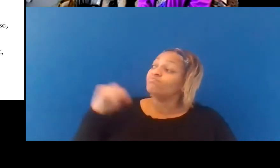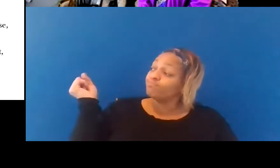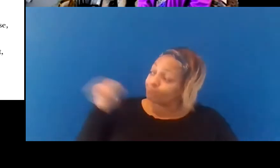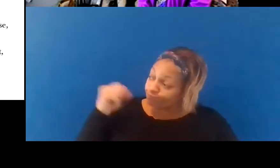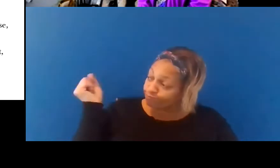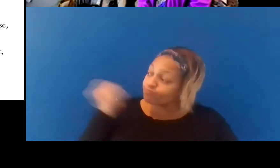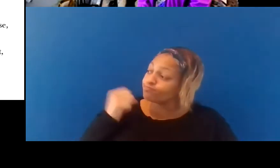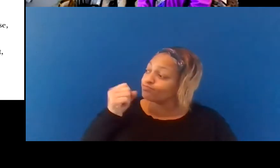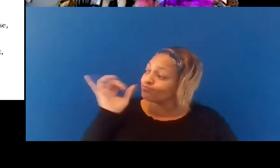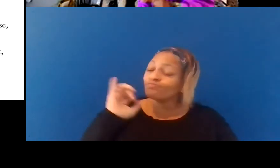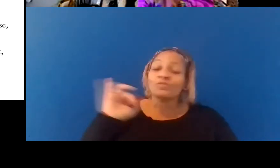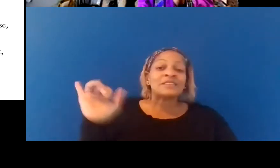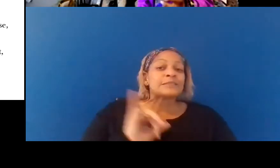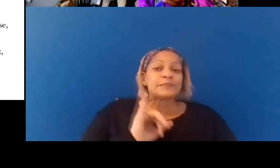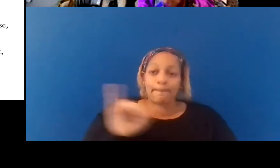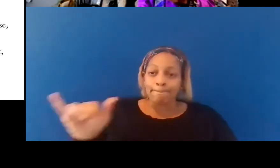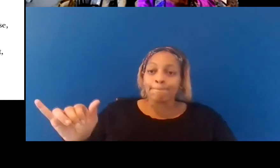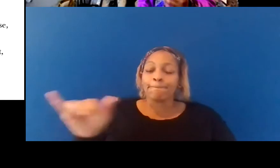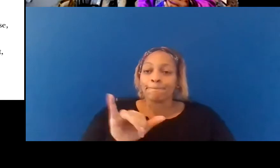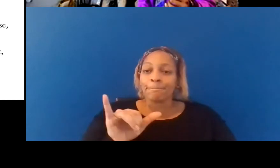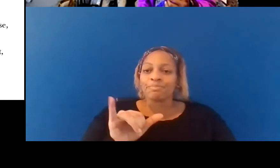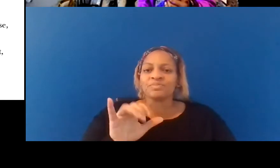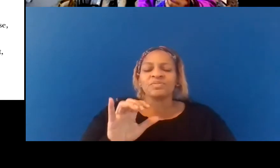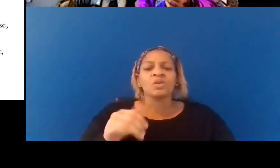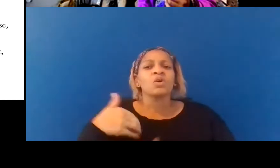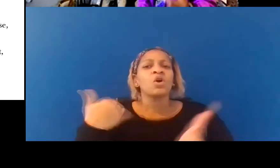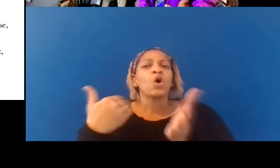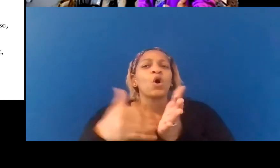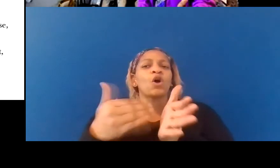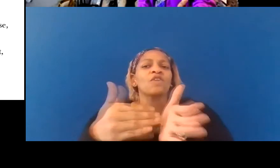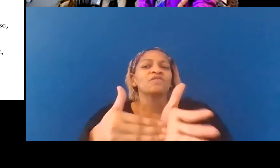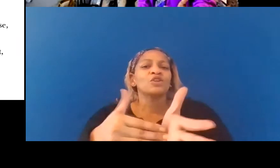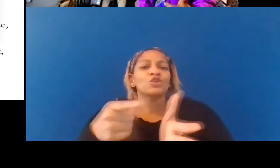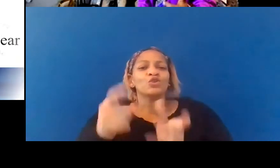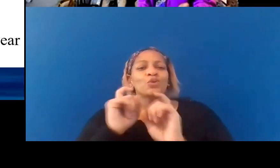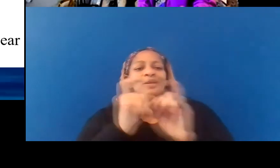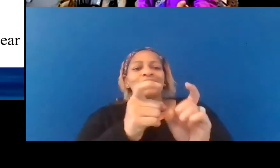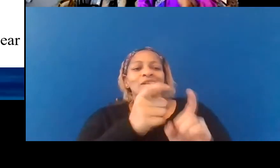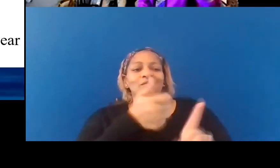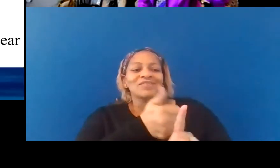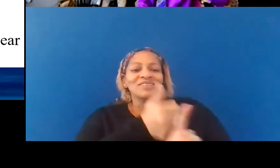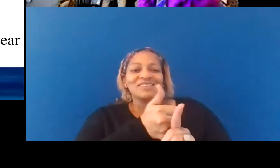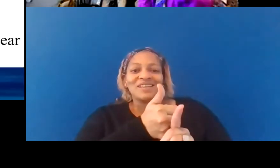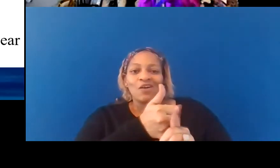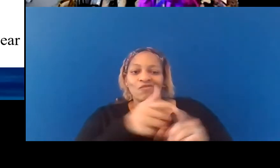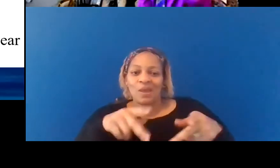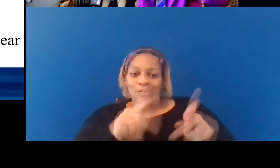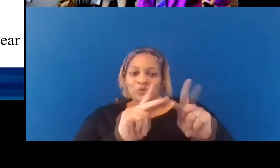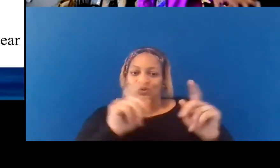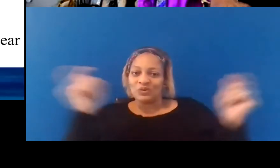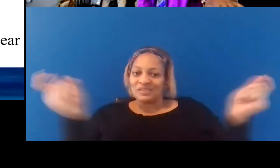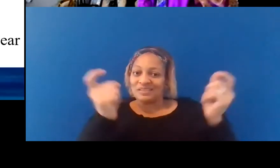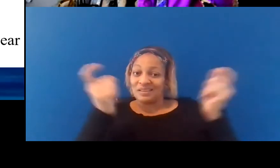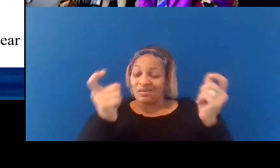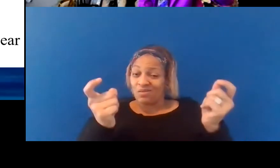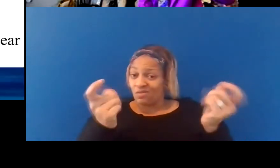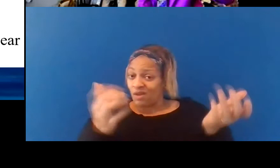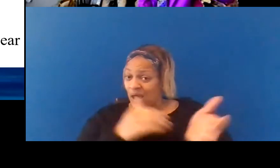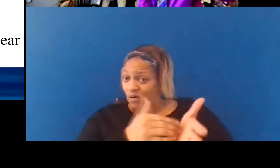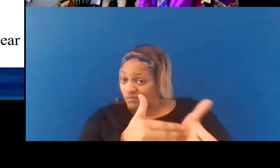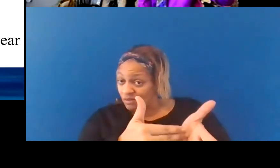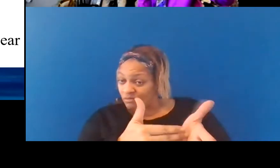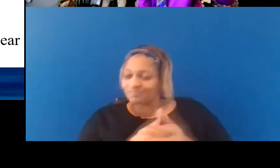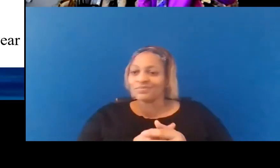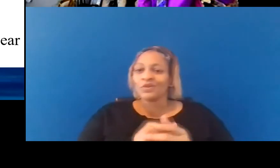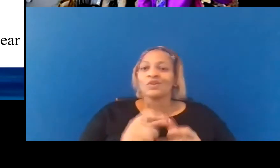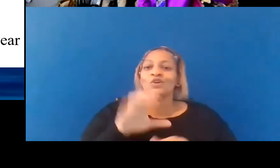and the same. How often do you give yourself the opportunity to celebrate? See, we set certain days aside,